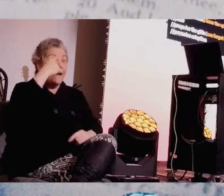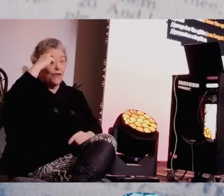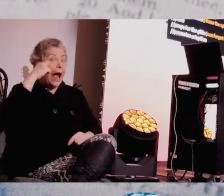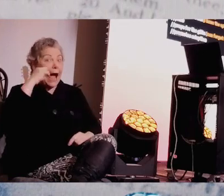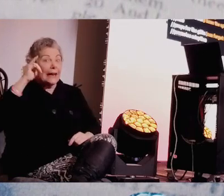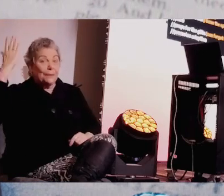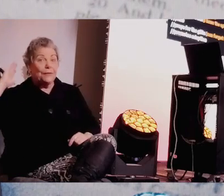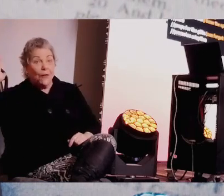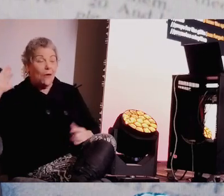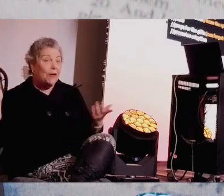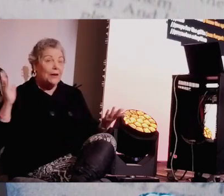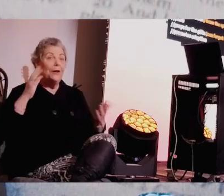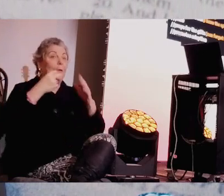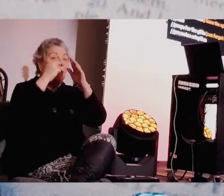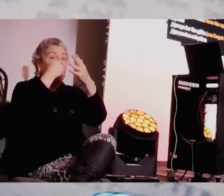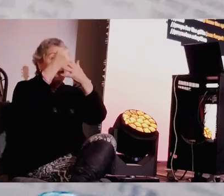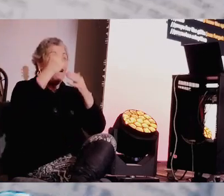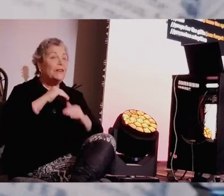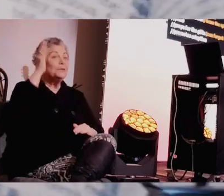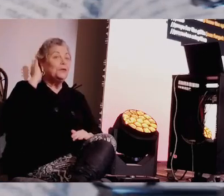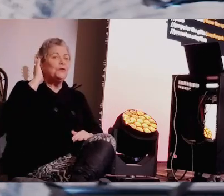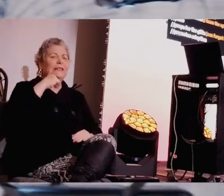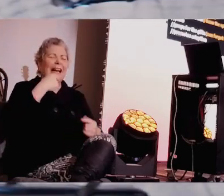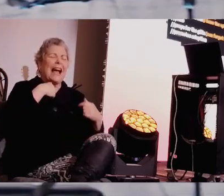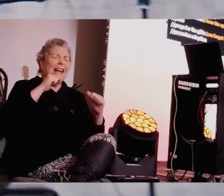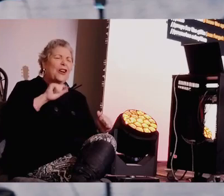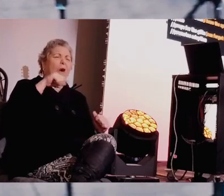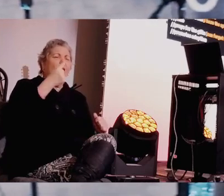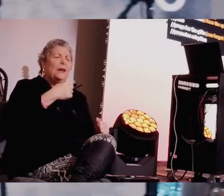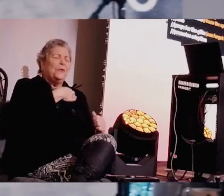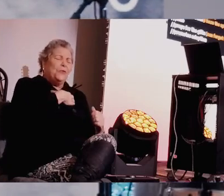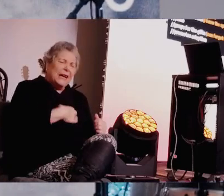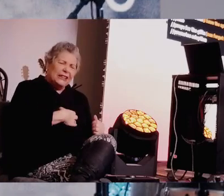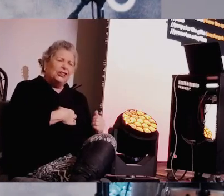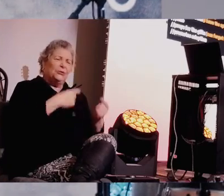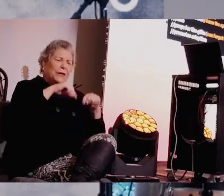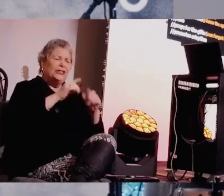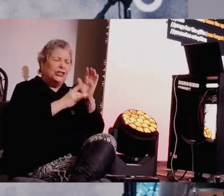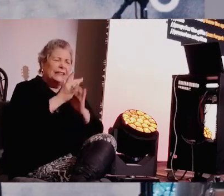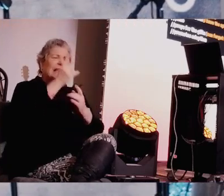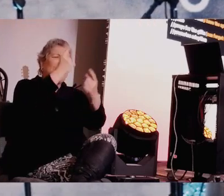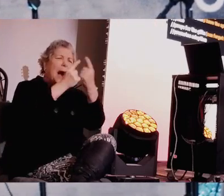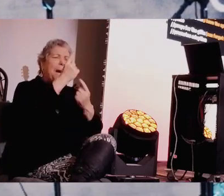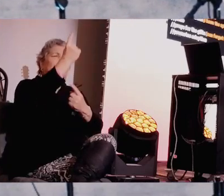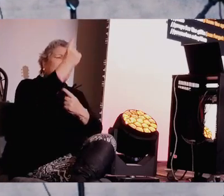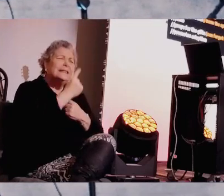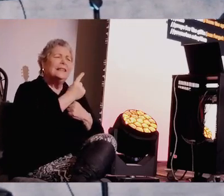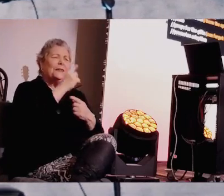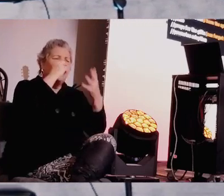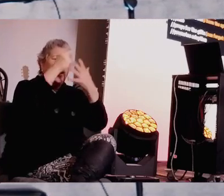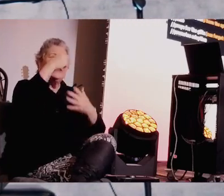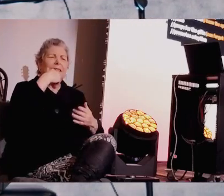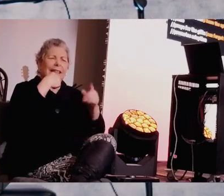he fulfilled it, you know, the prophets of old said, oh, if I could only wish to be in when Jesus comes. They're prophesying. Do you